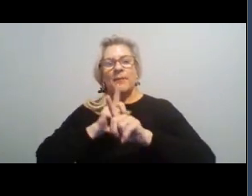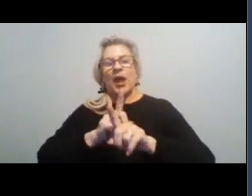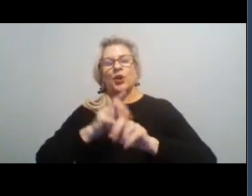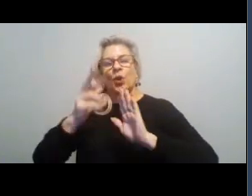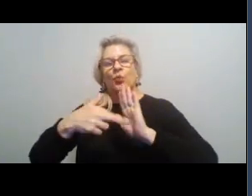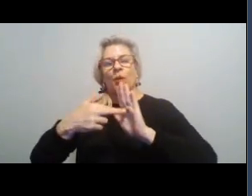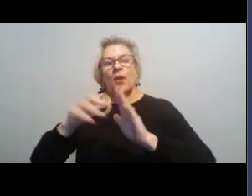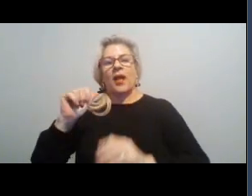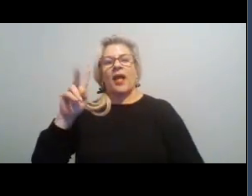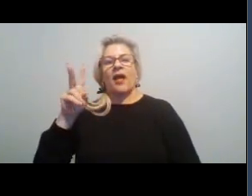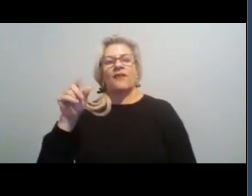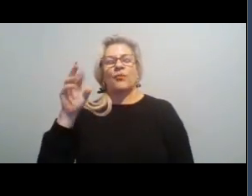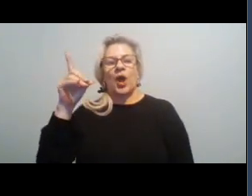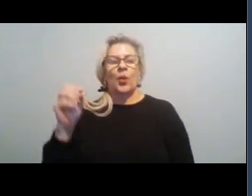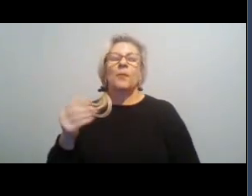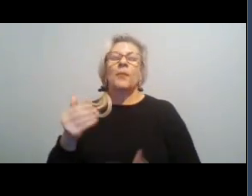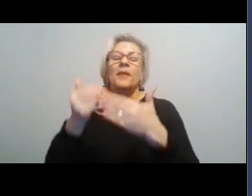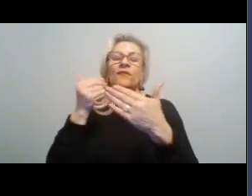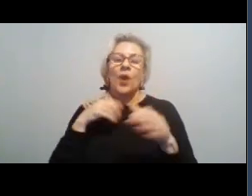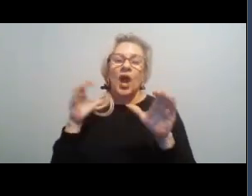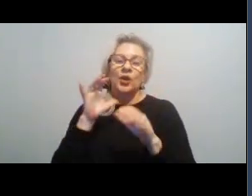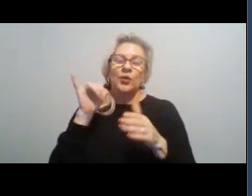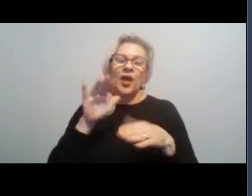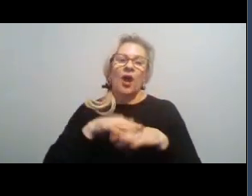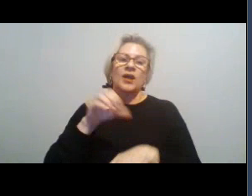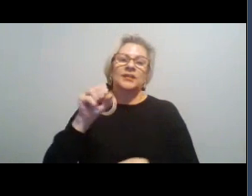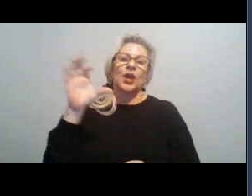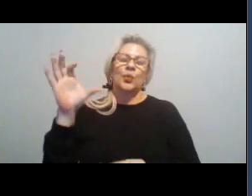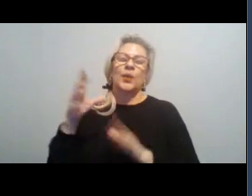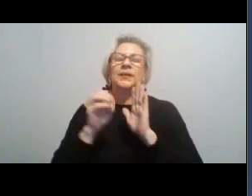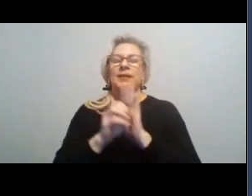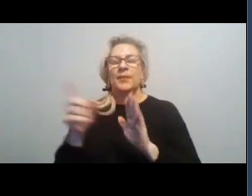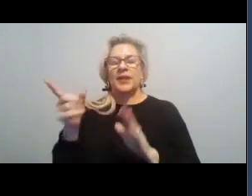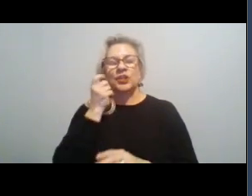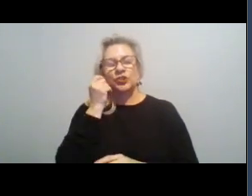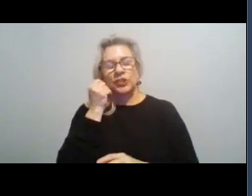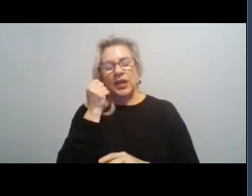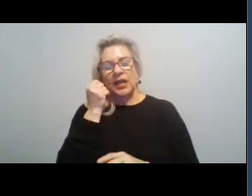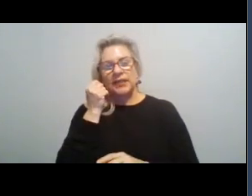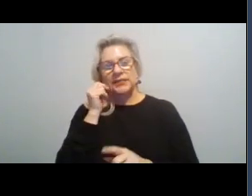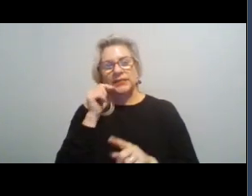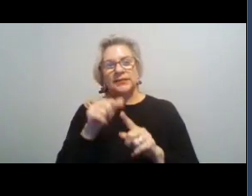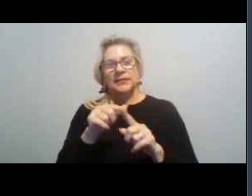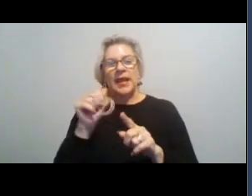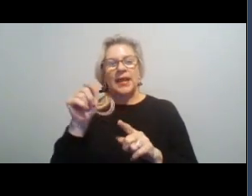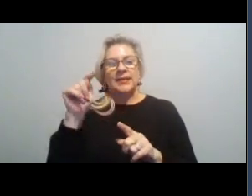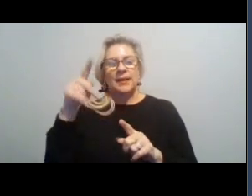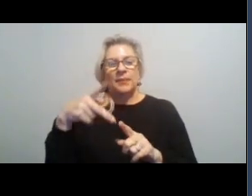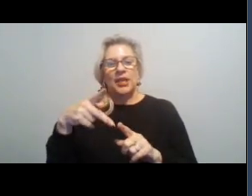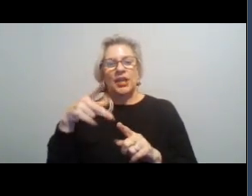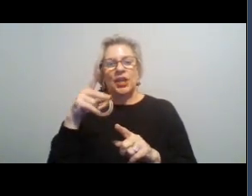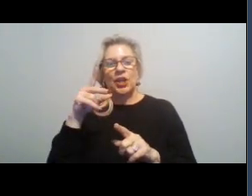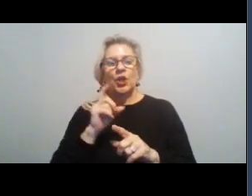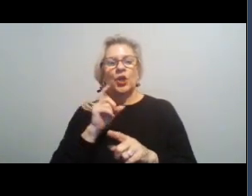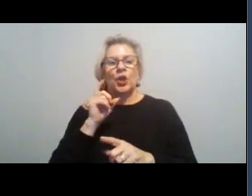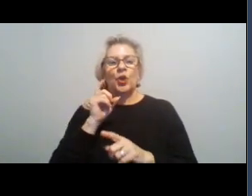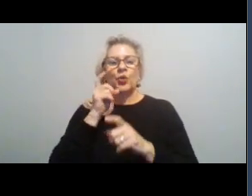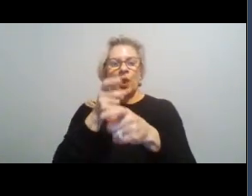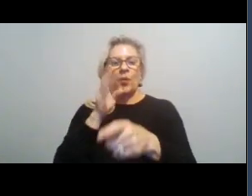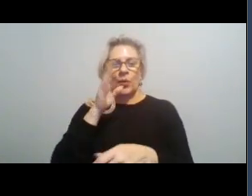Alvarado. Before I do that, though, on the Santa Cruz example, the biggest single ATP grant that we will make if